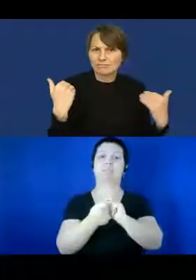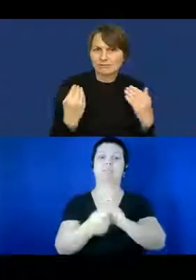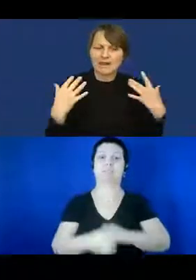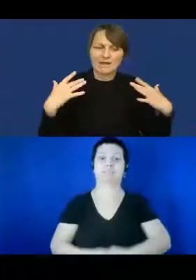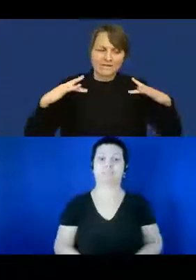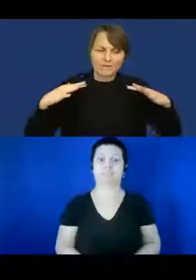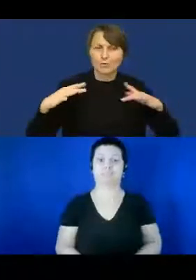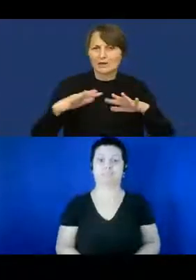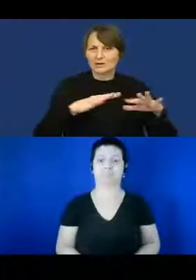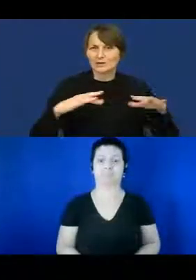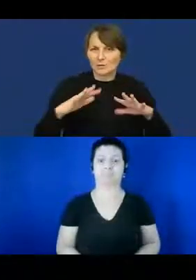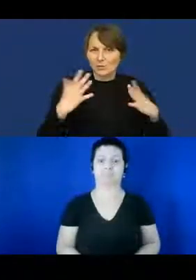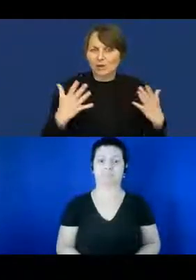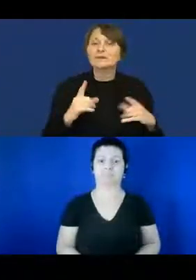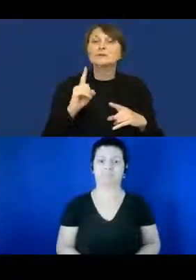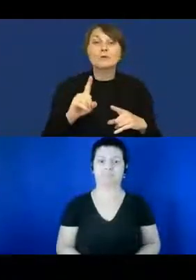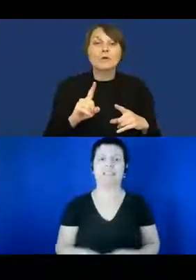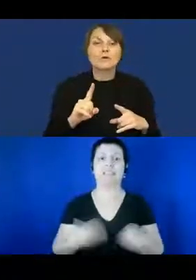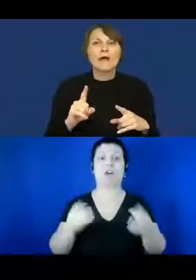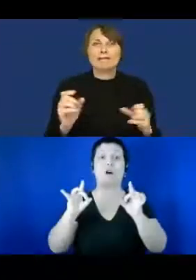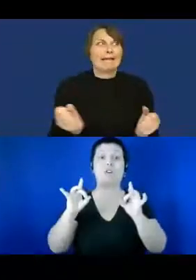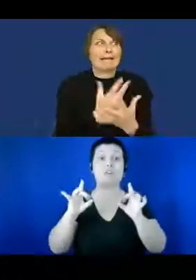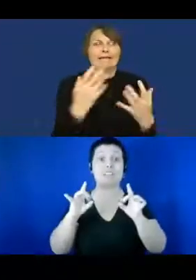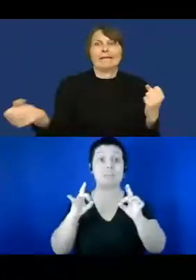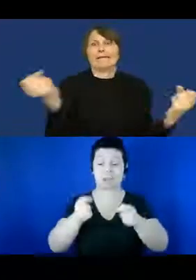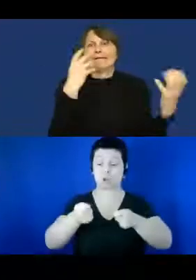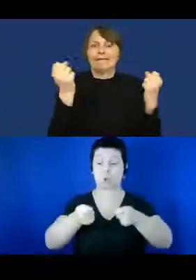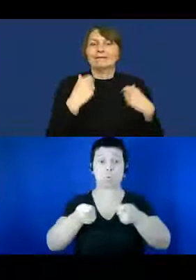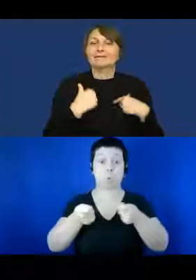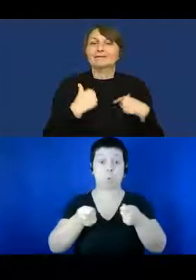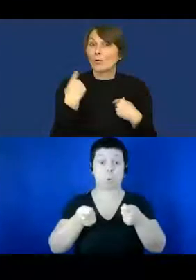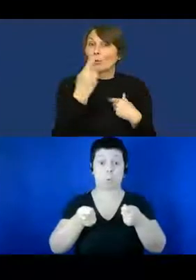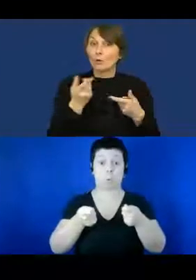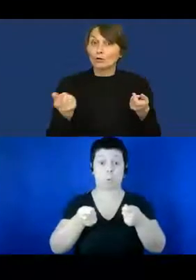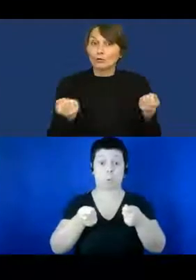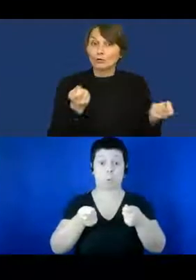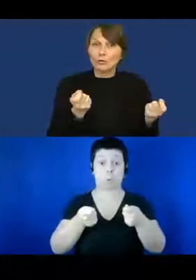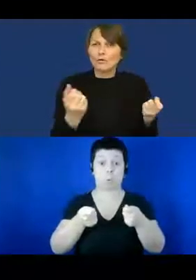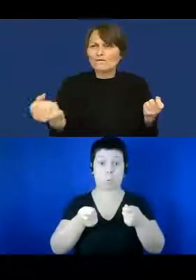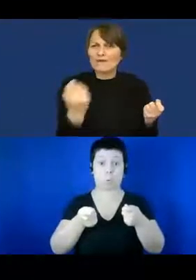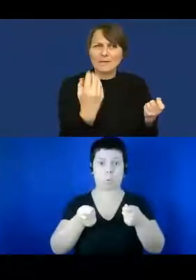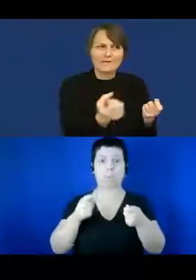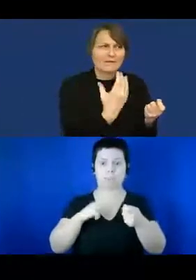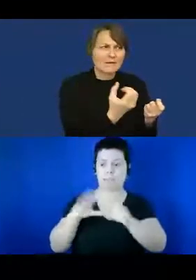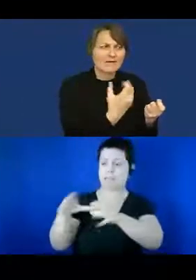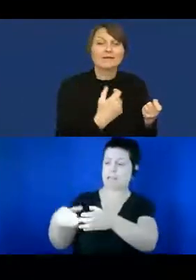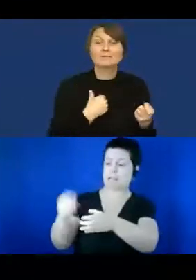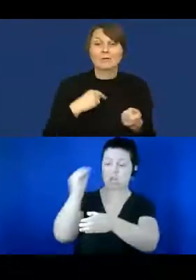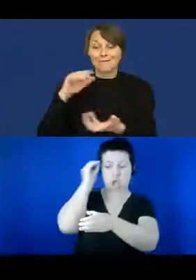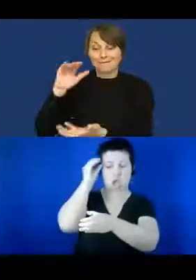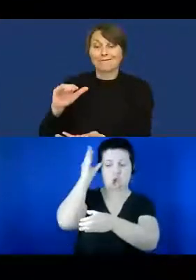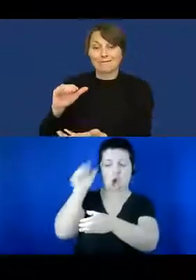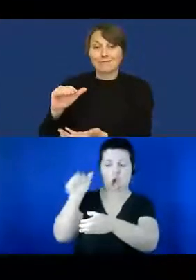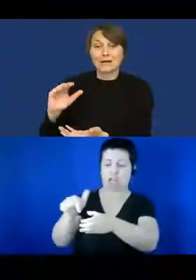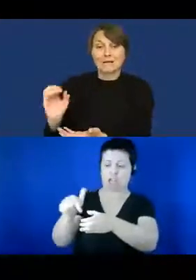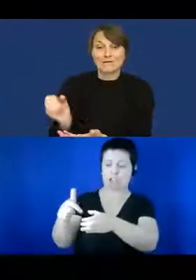the feedback is controlled not just by what the knowledge base is picking up from the sensors,